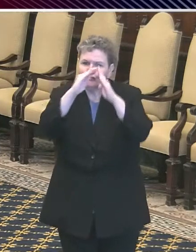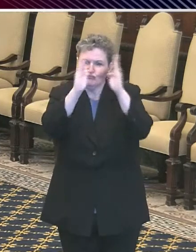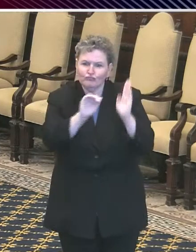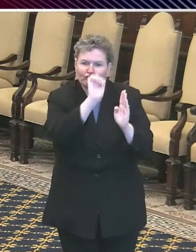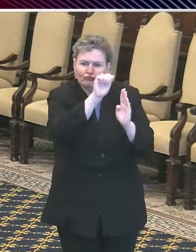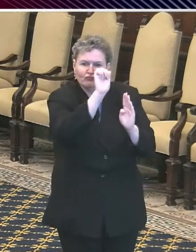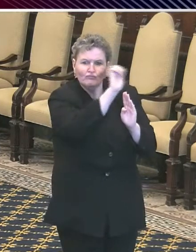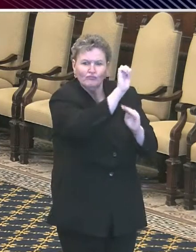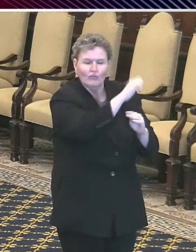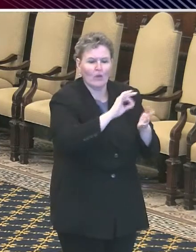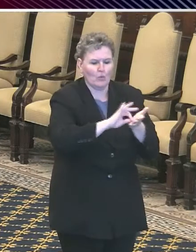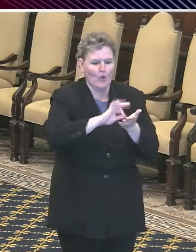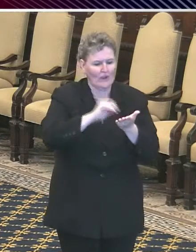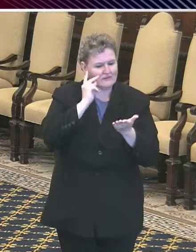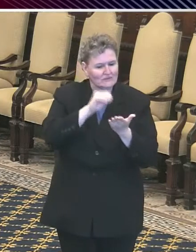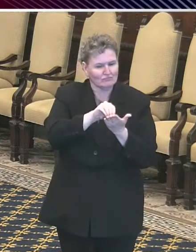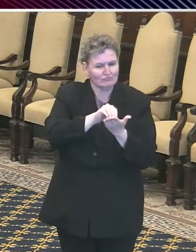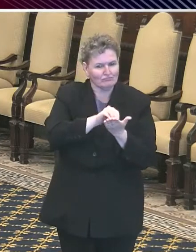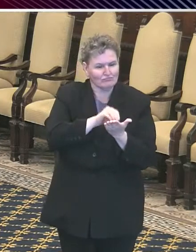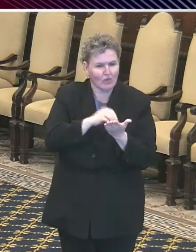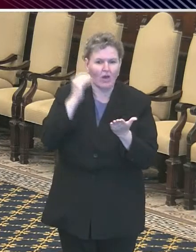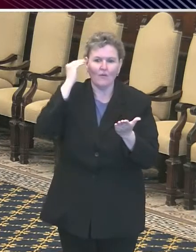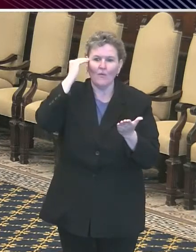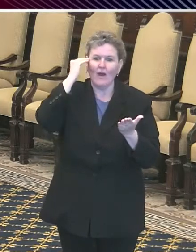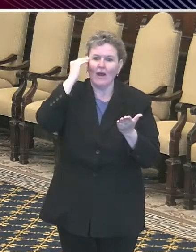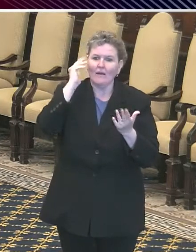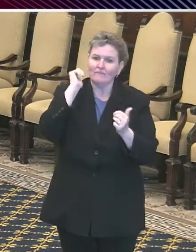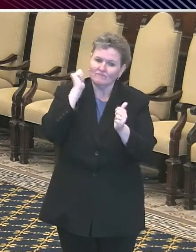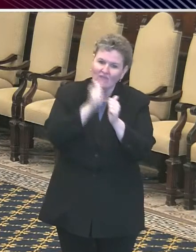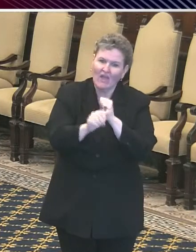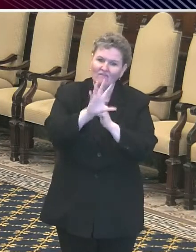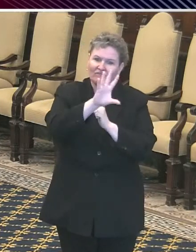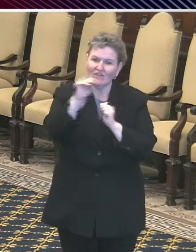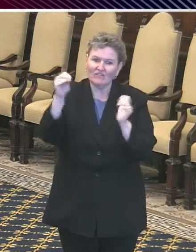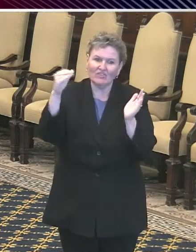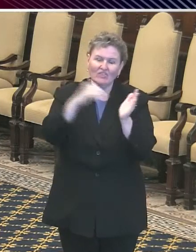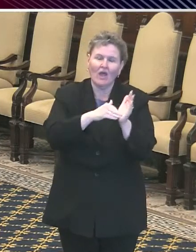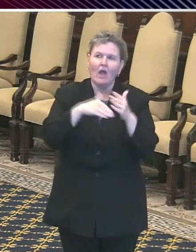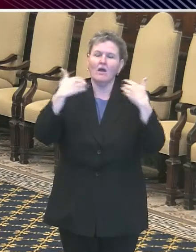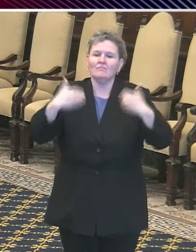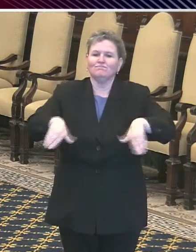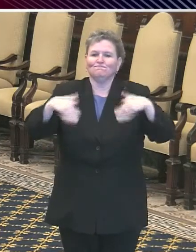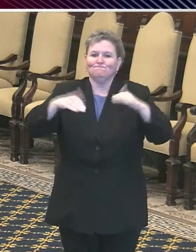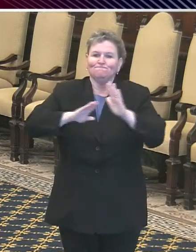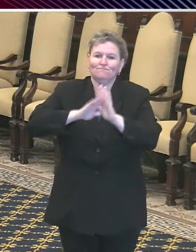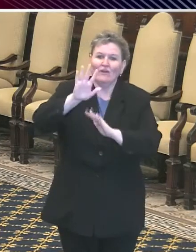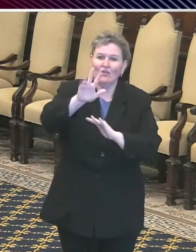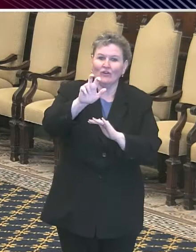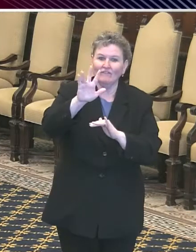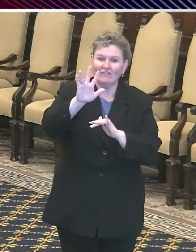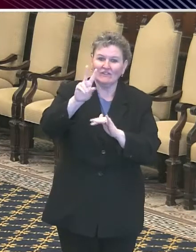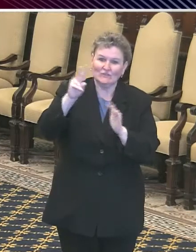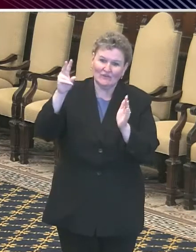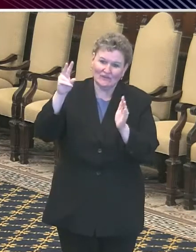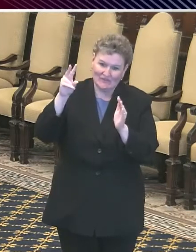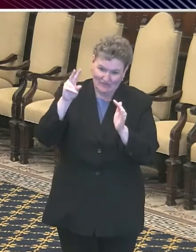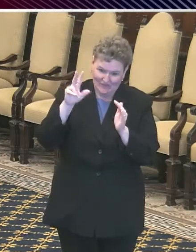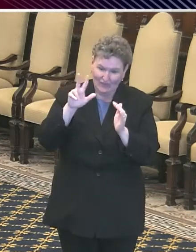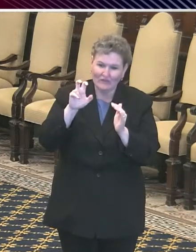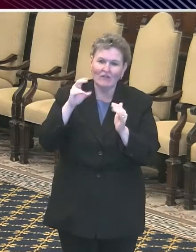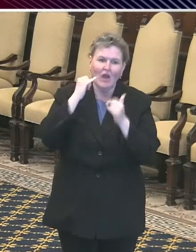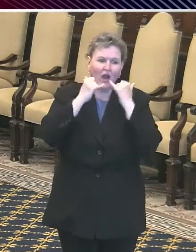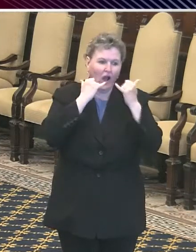crisis. Today, I'd like to share some good news for a change. Philly Counts, the city's initiative to support the 2020 census,